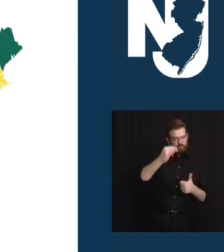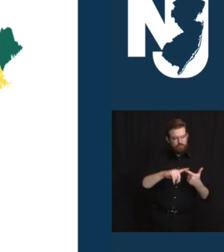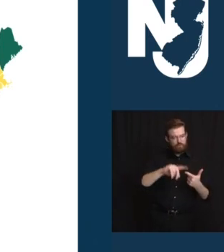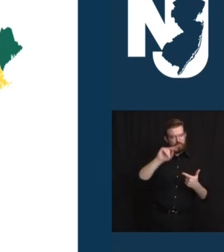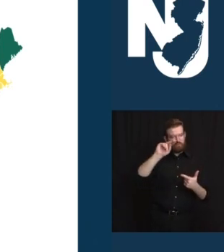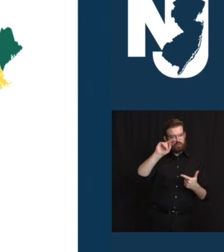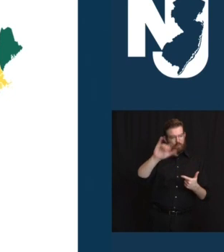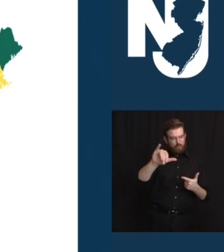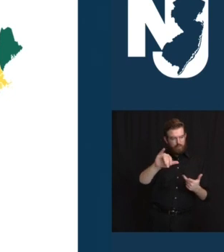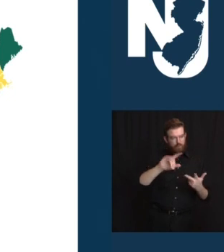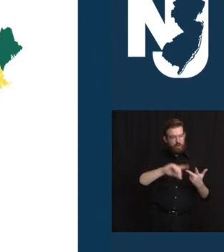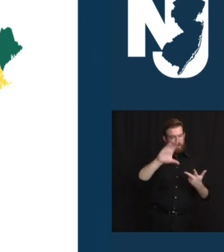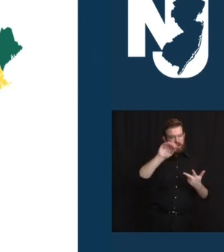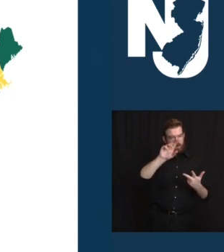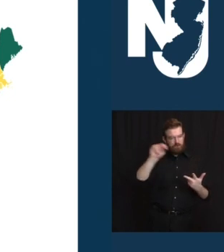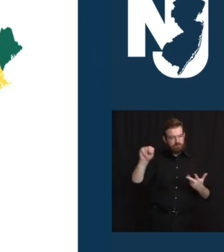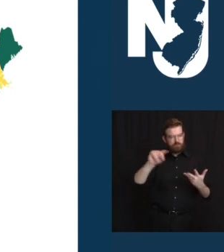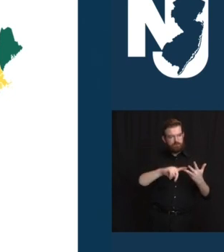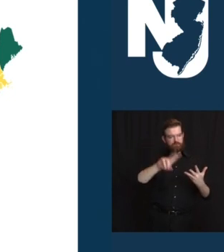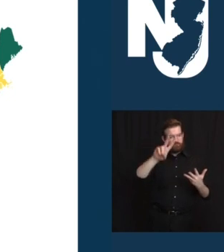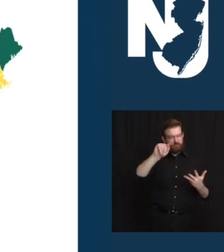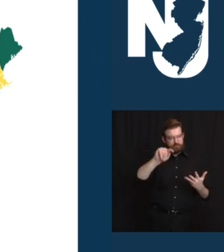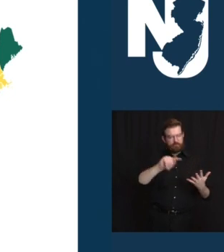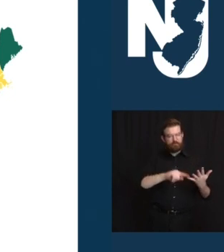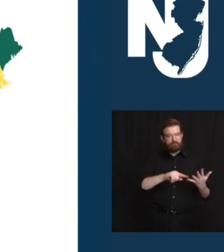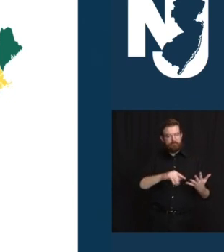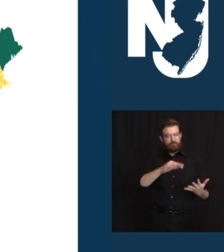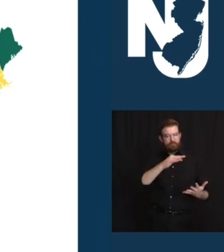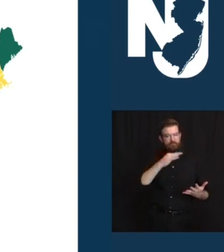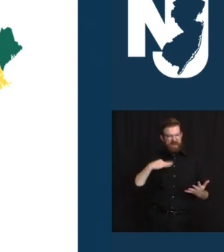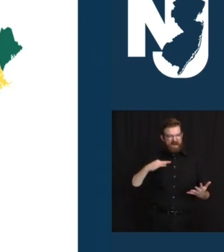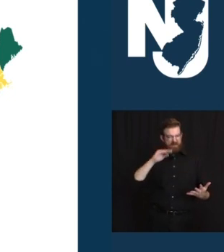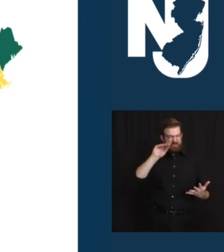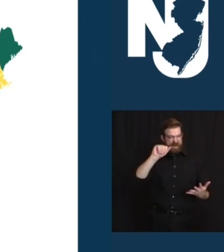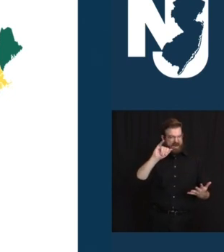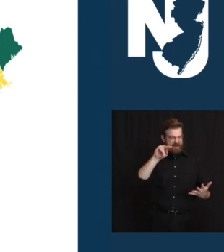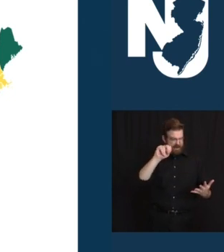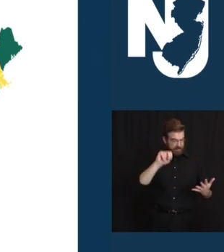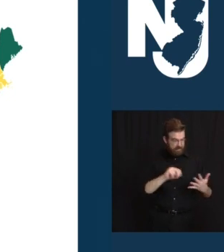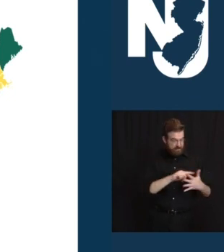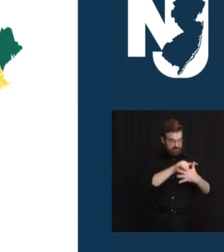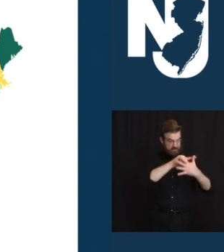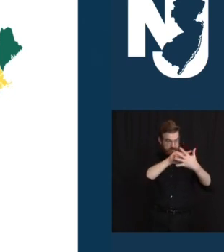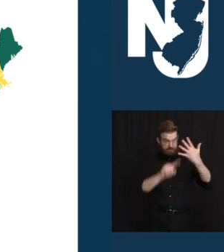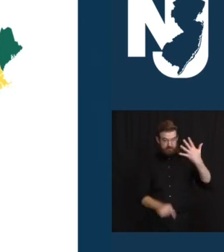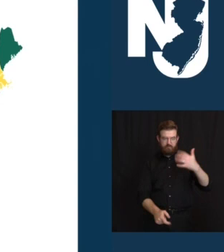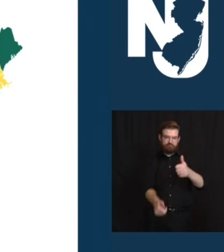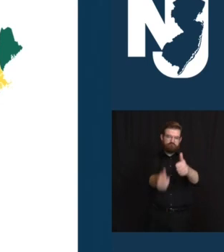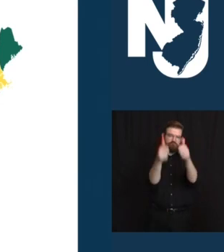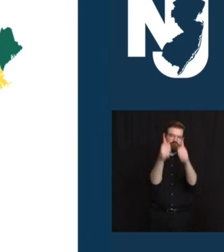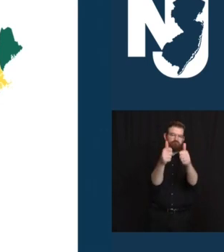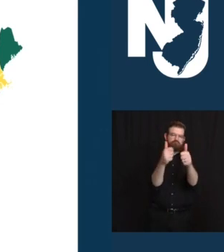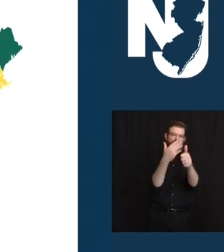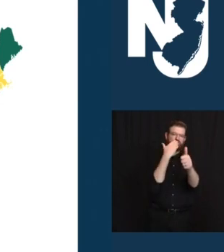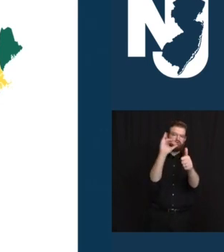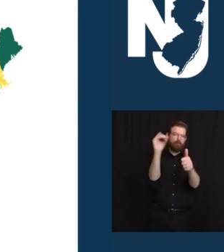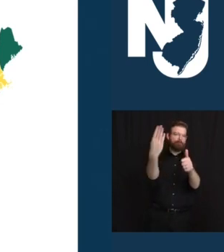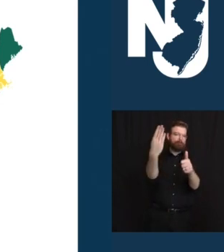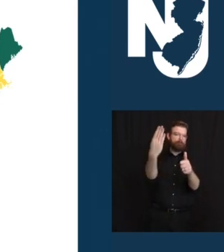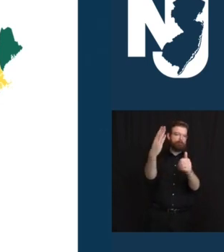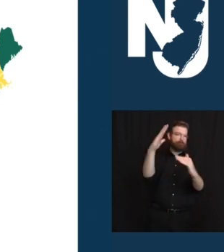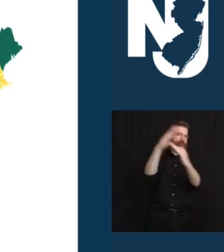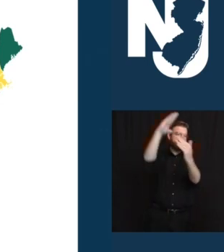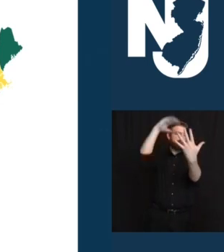who continue to trend in the right directions overall with regard to our progress against COVID-19 and the spread of